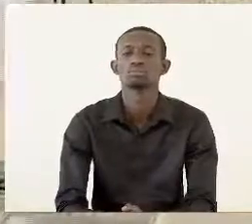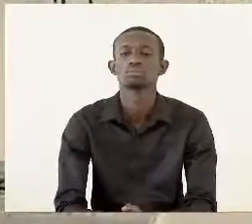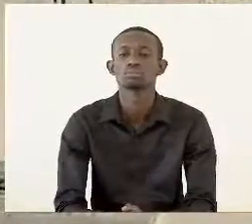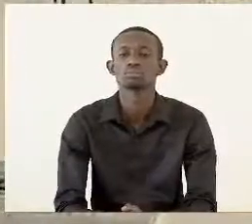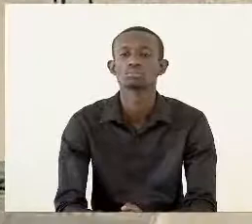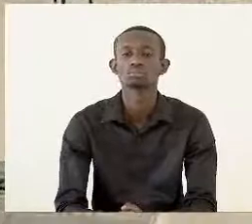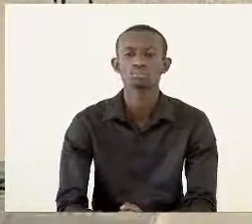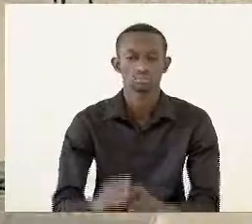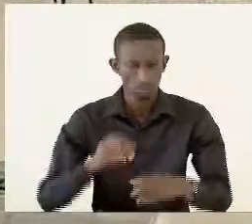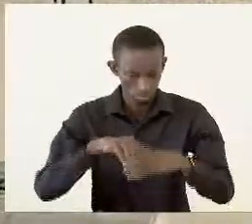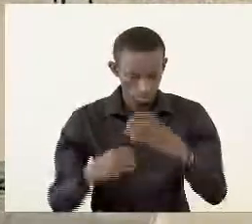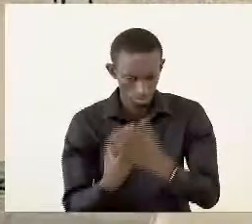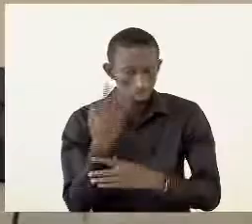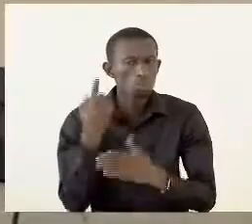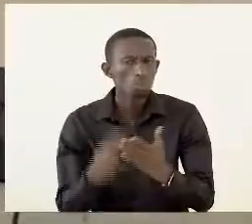What will be produced?